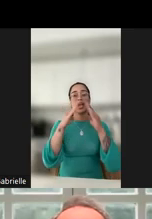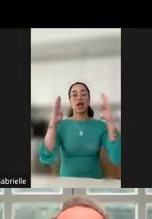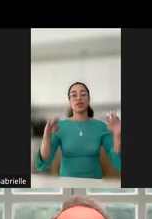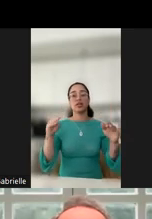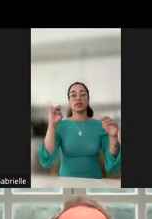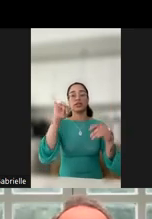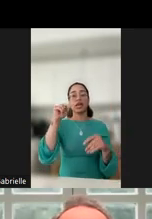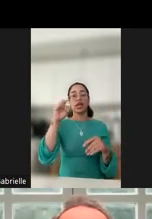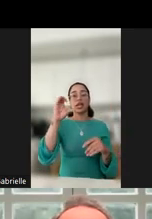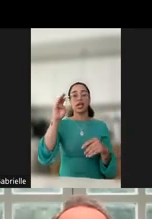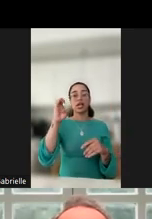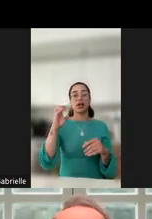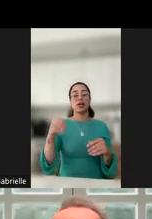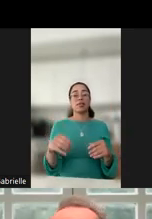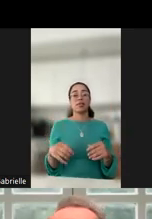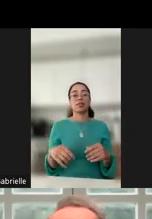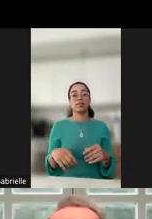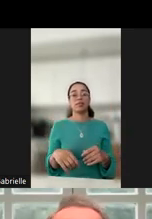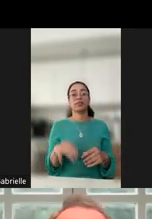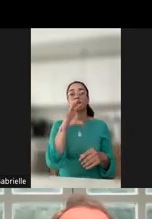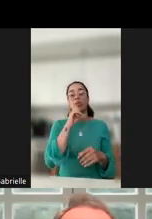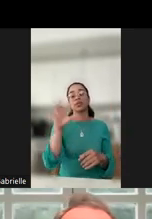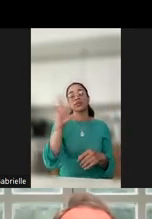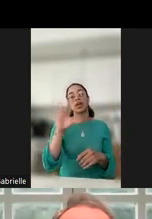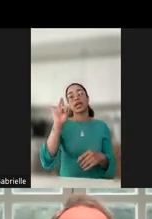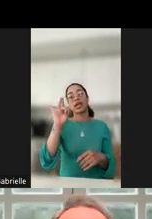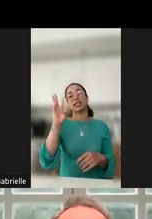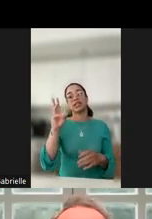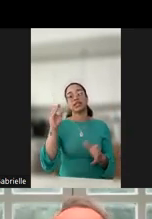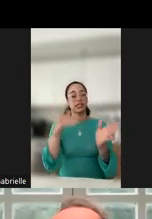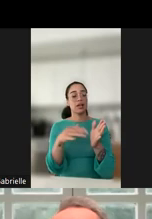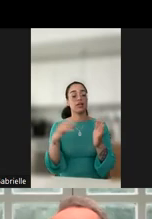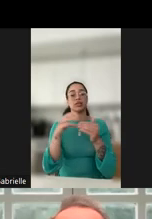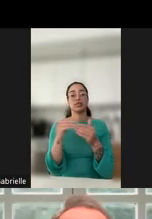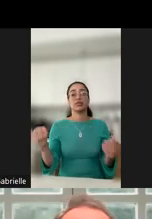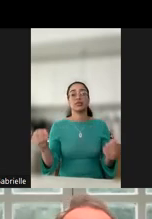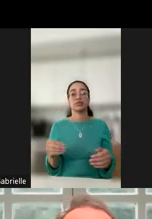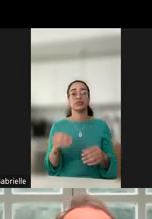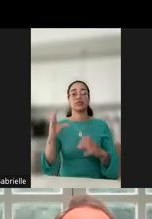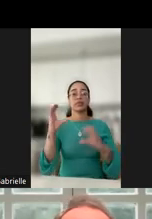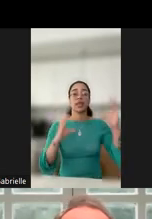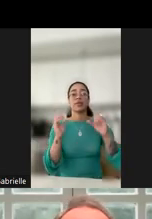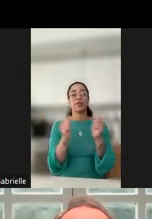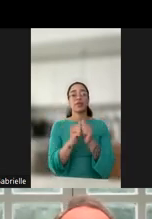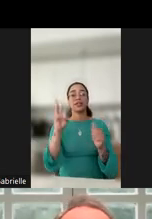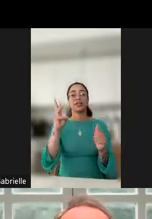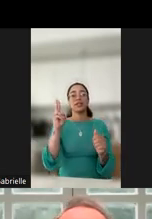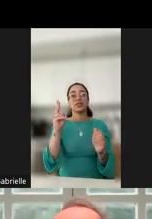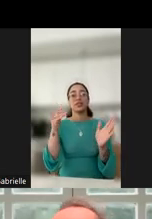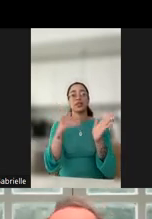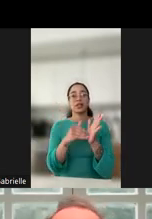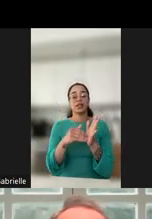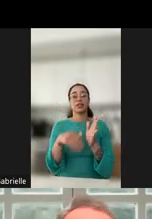of household headed by Asian was about $86,000, compared with $62,000 among